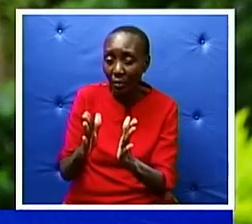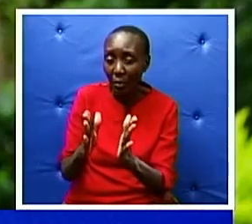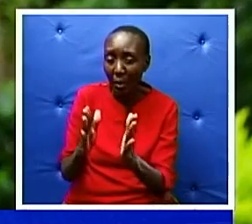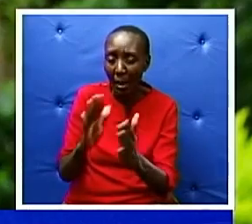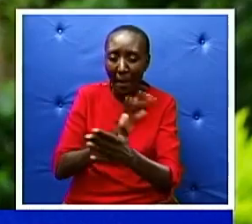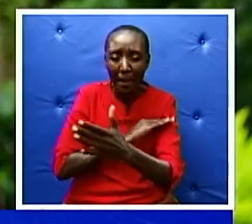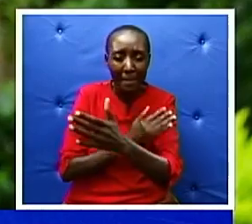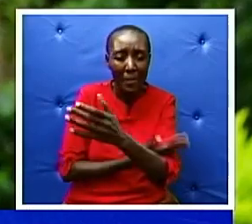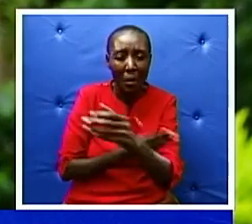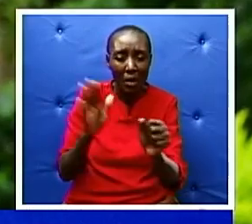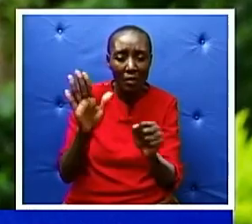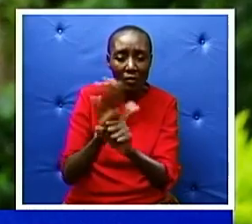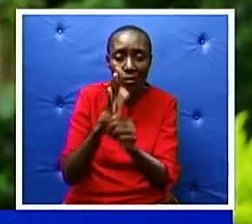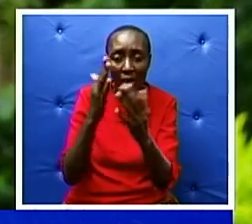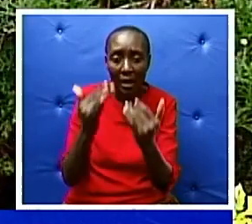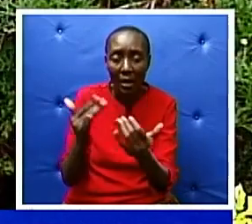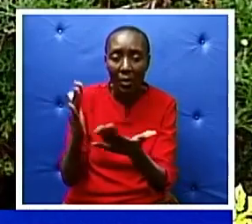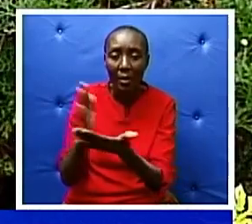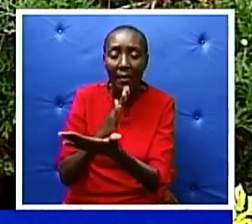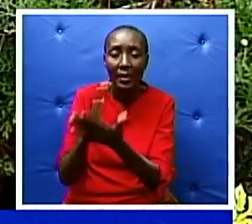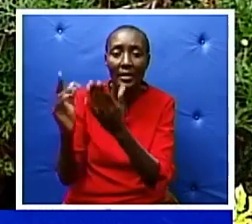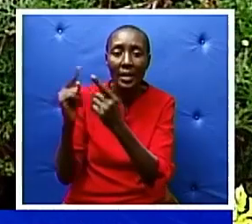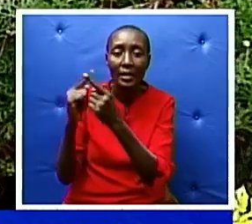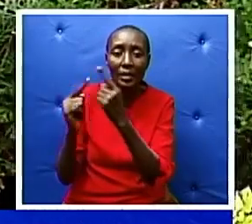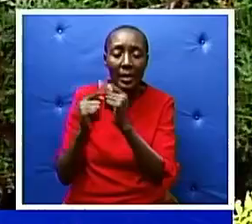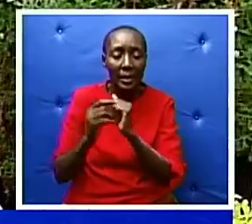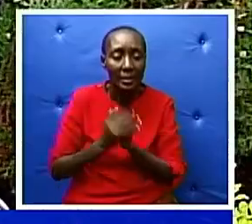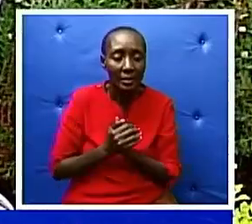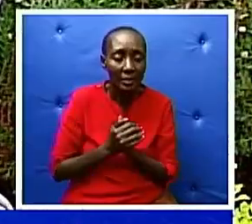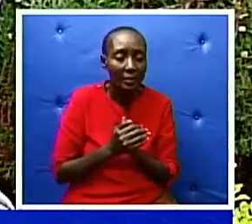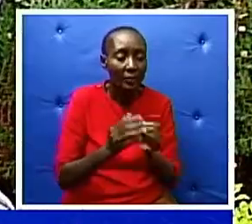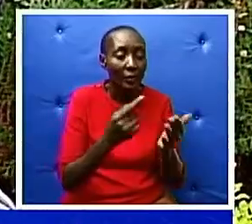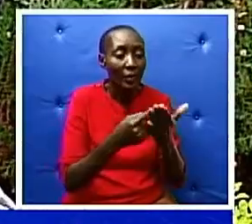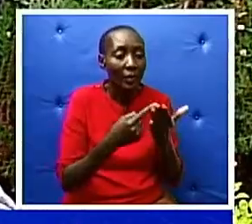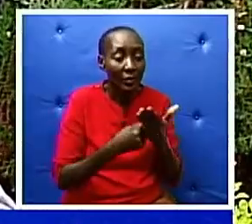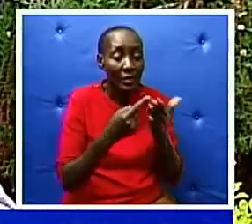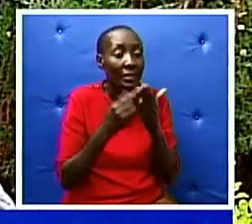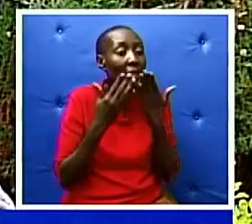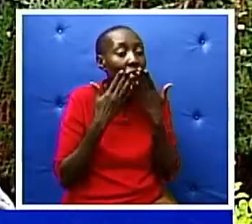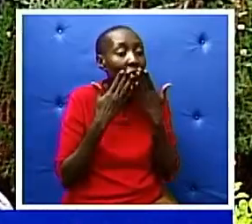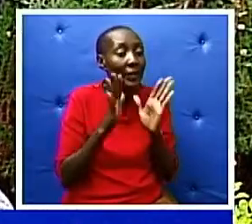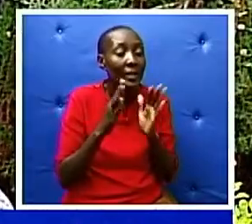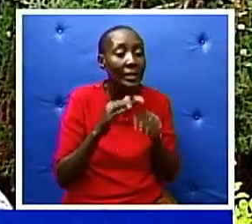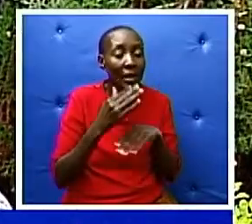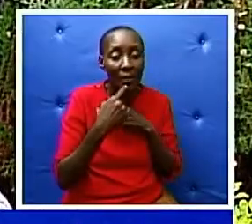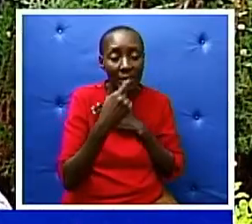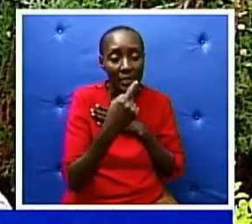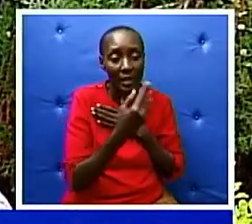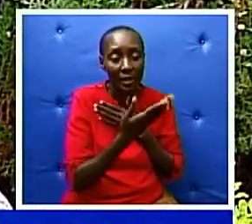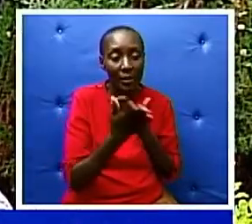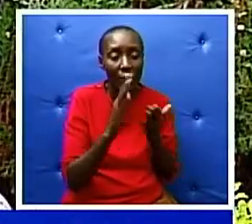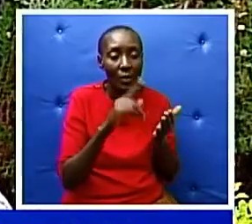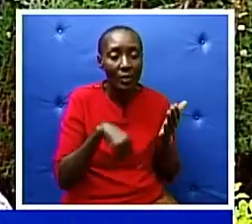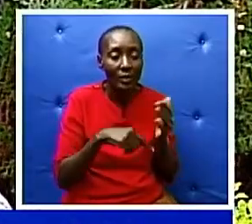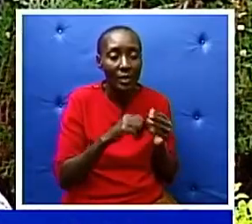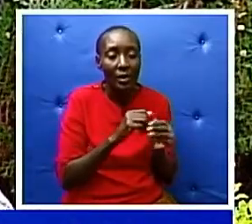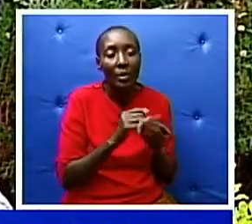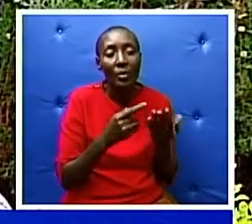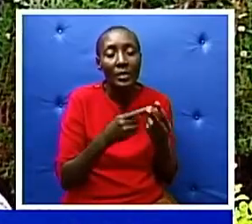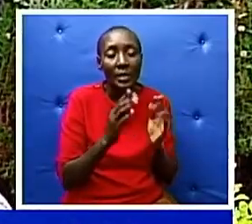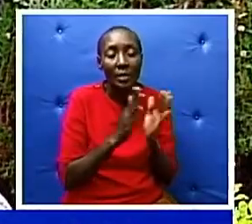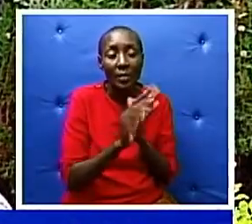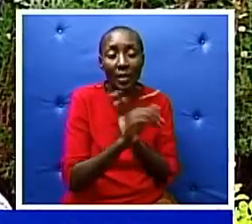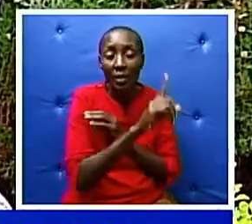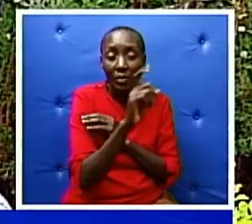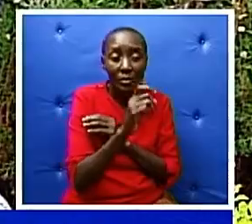now gives a side of the story? We have had this conversation before, and I've always told you that we started with the question of unajua mtu